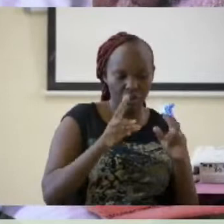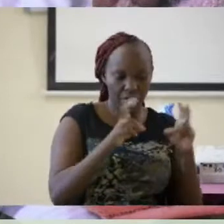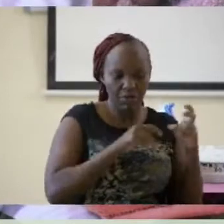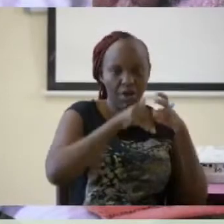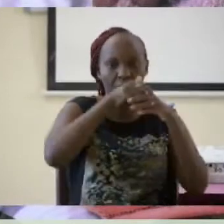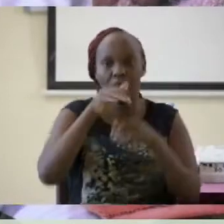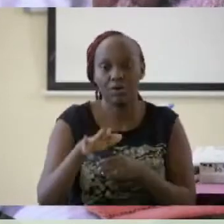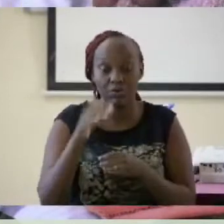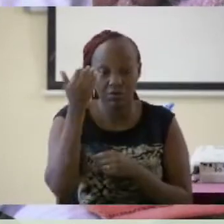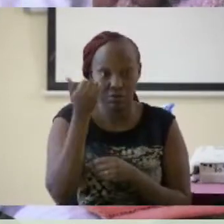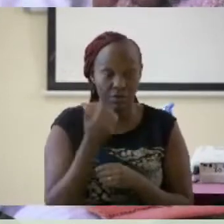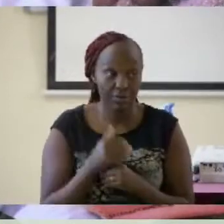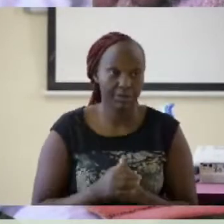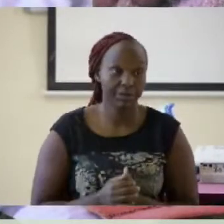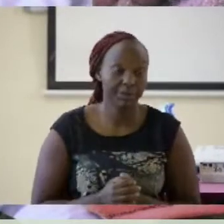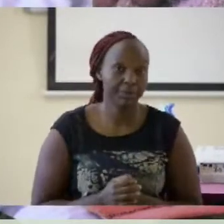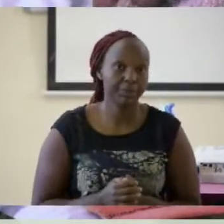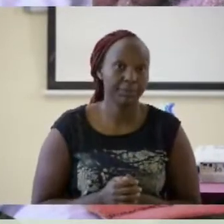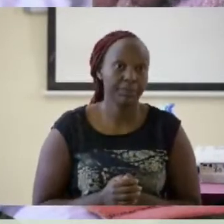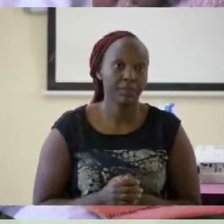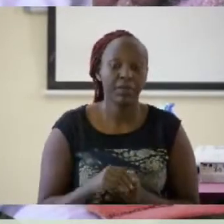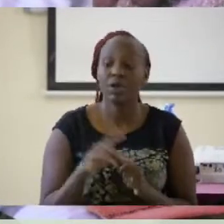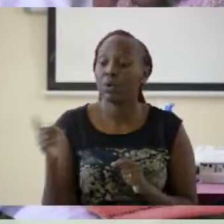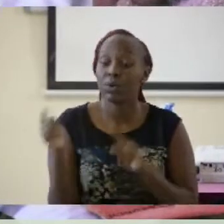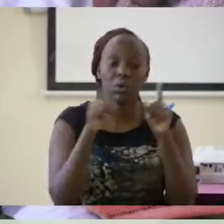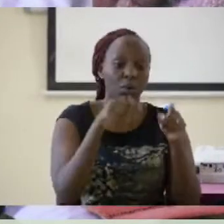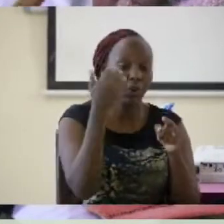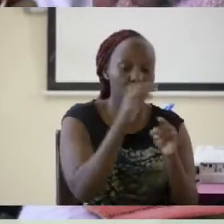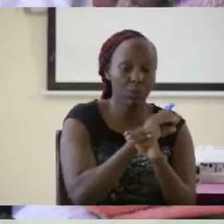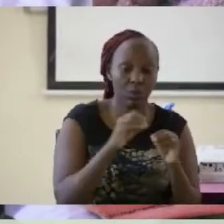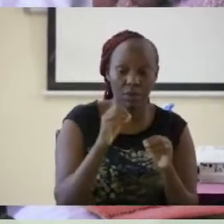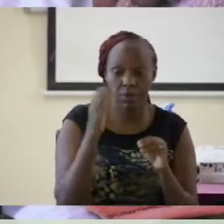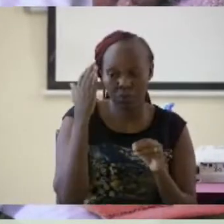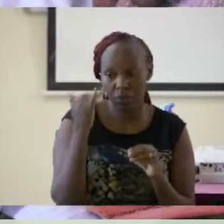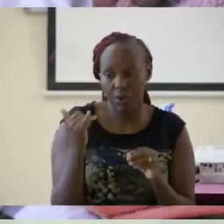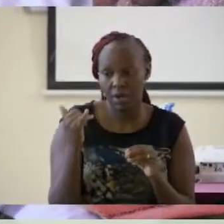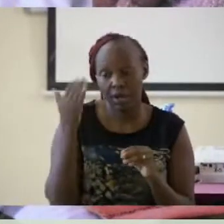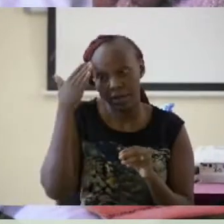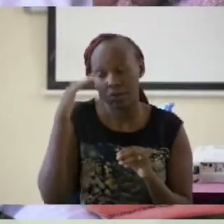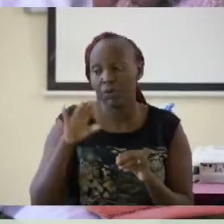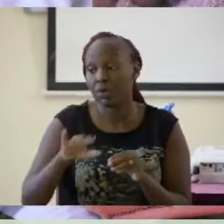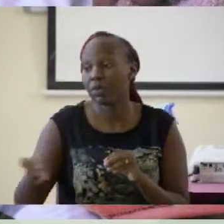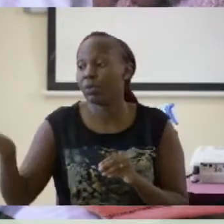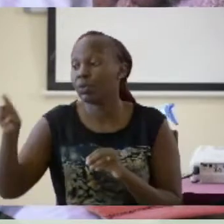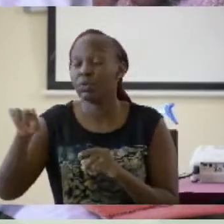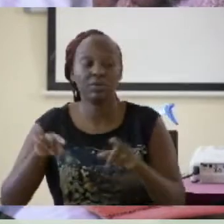of court. Don't go to court because, or I don't know, those are secular people.